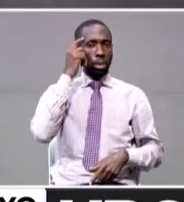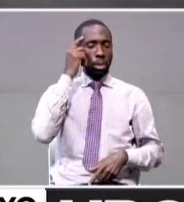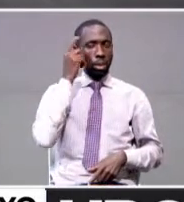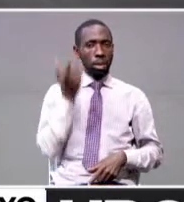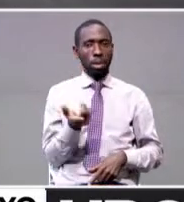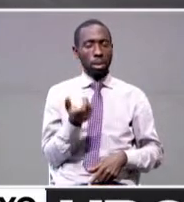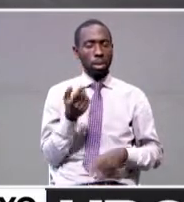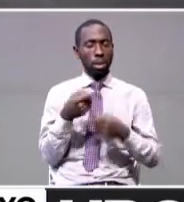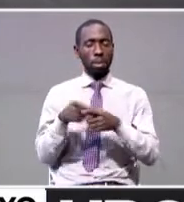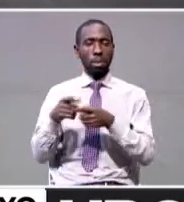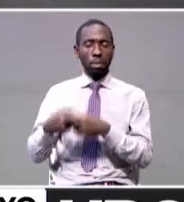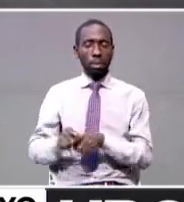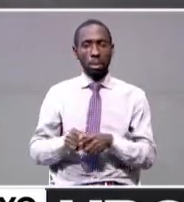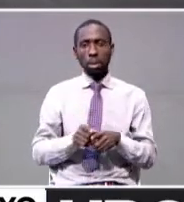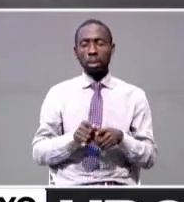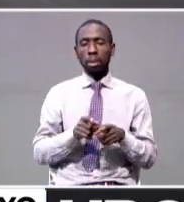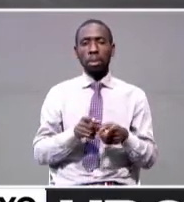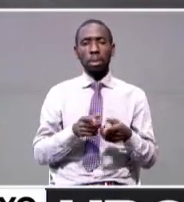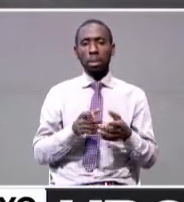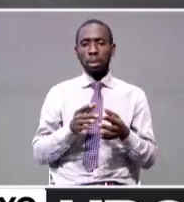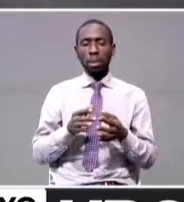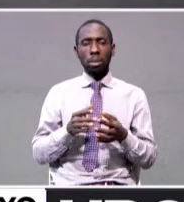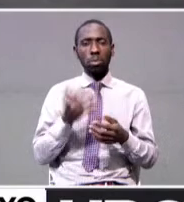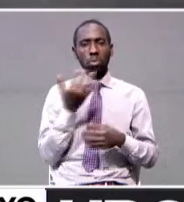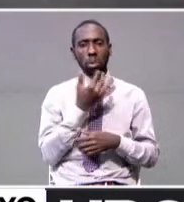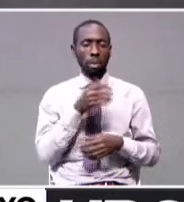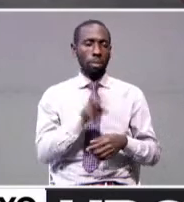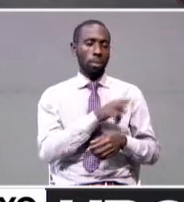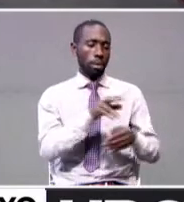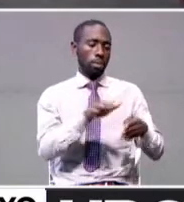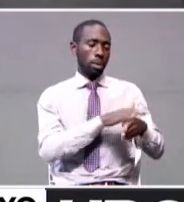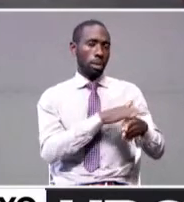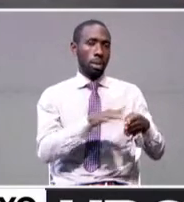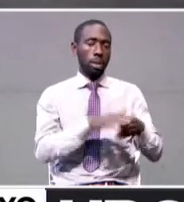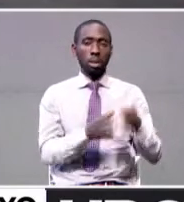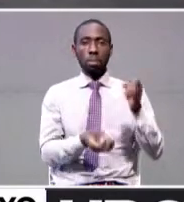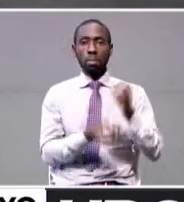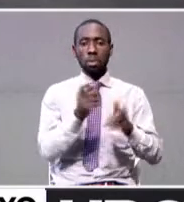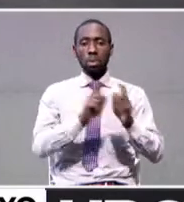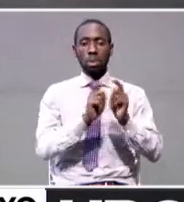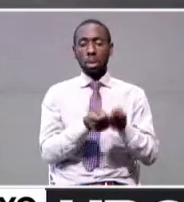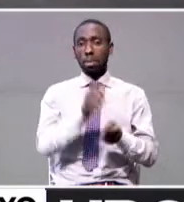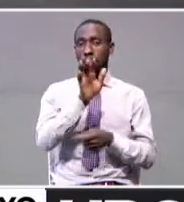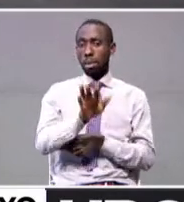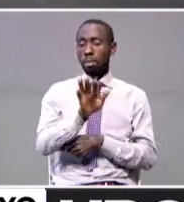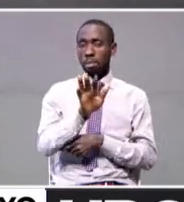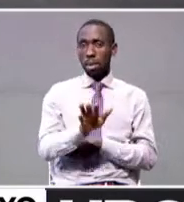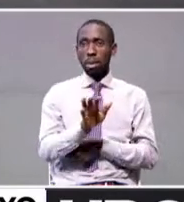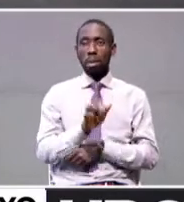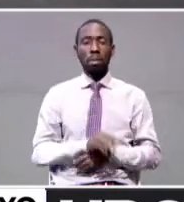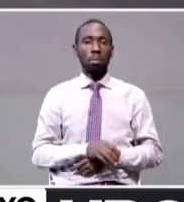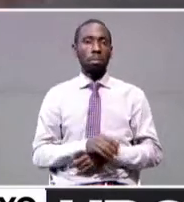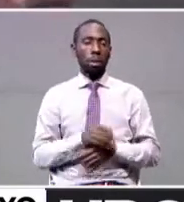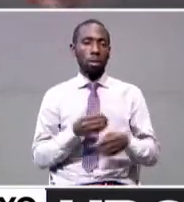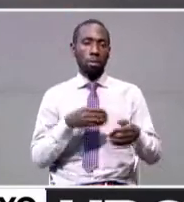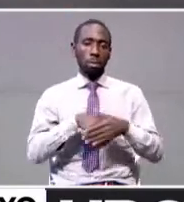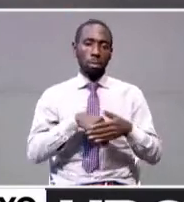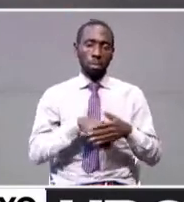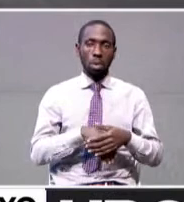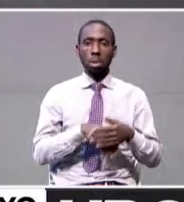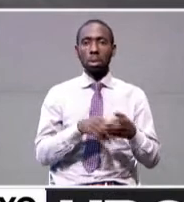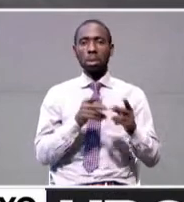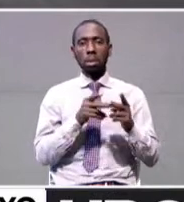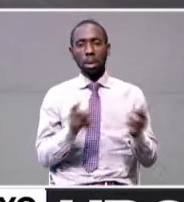mizannyo nga bizinesi. Okole ttiimu yo ey'abasambi b'omupiira